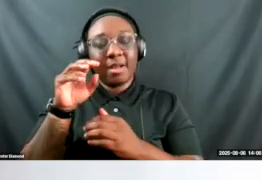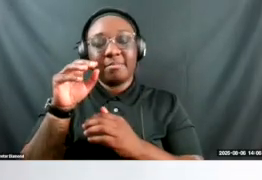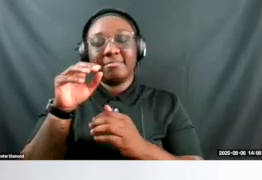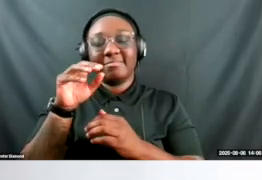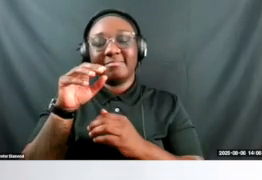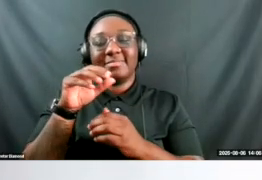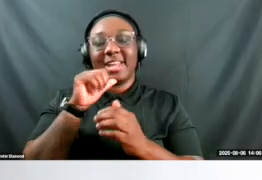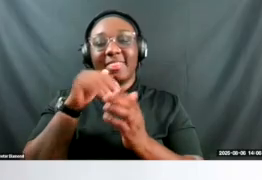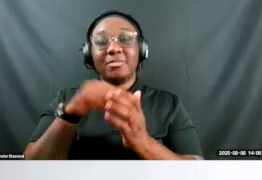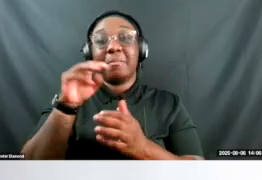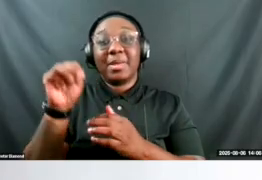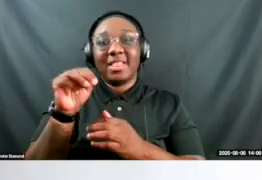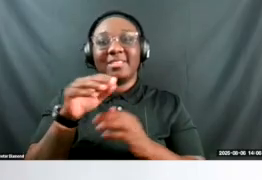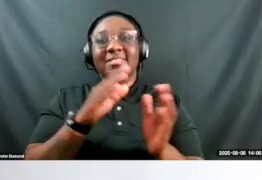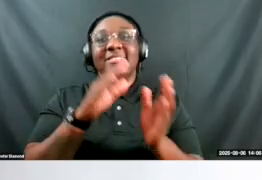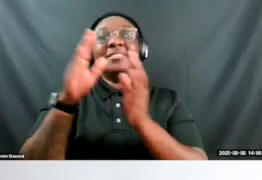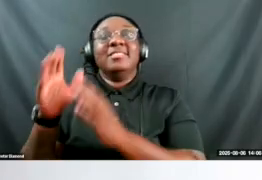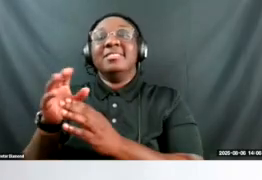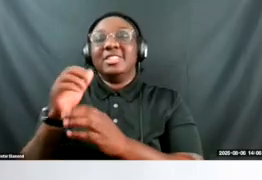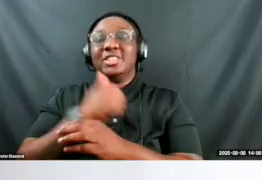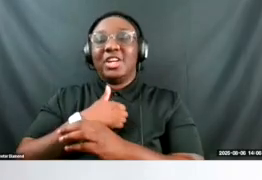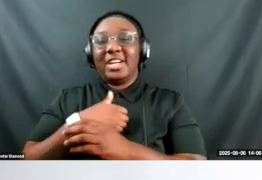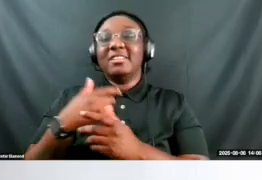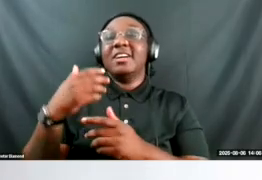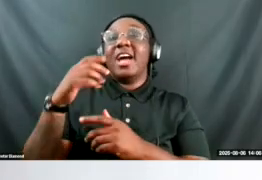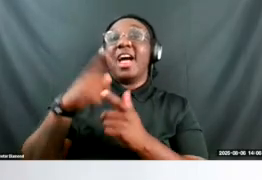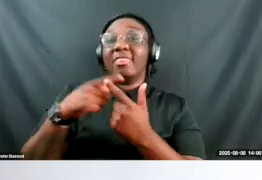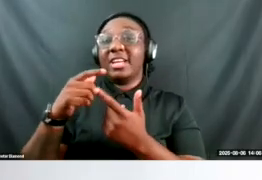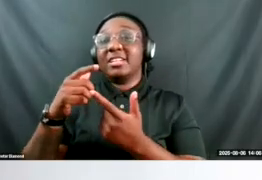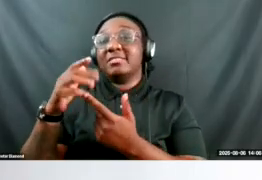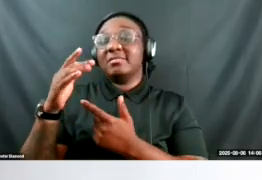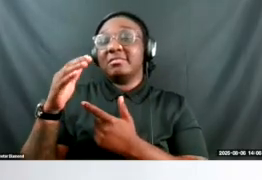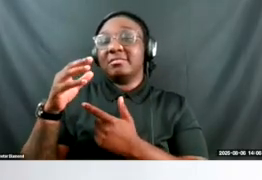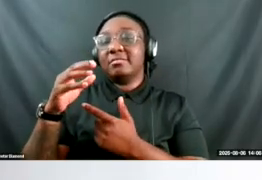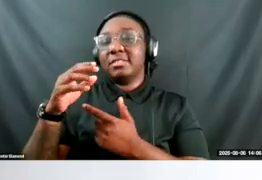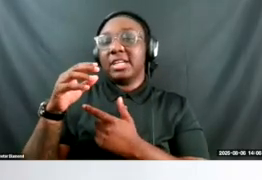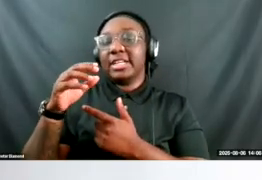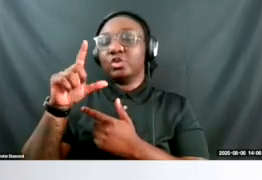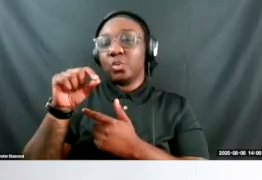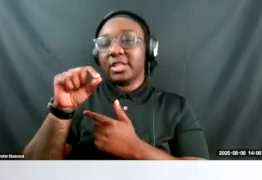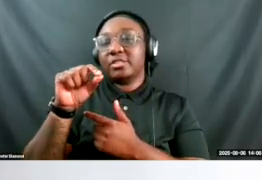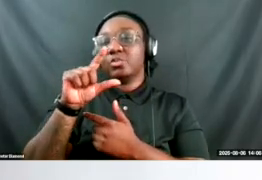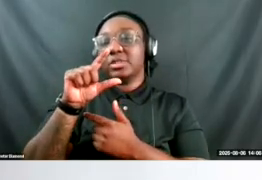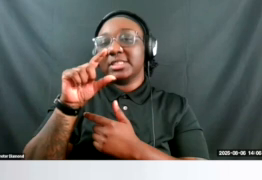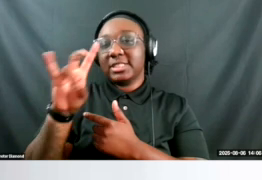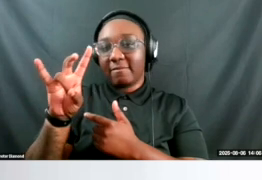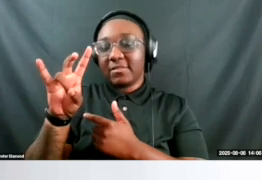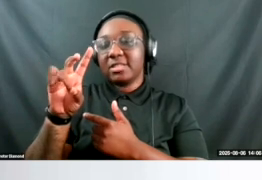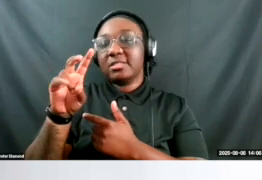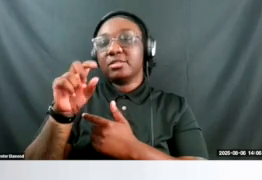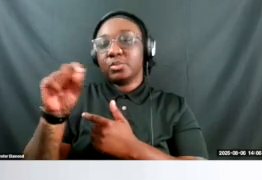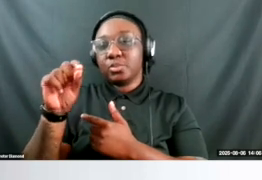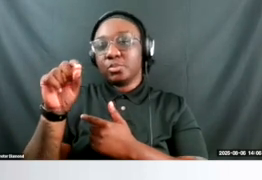2027 to 2028, we estimate a need of $209 to $368 million.